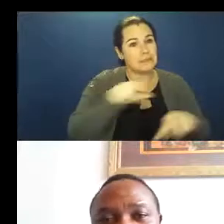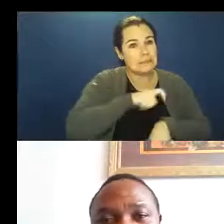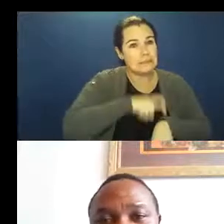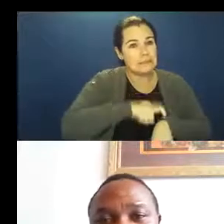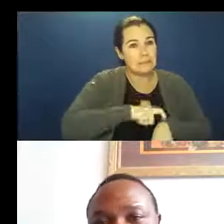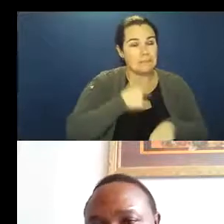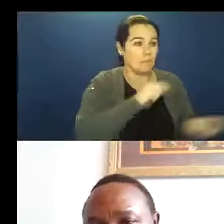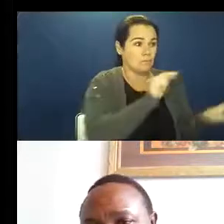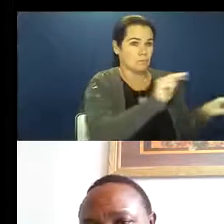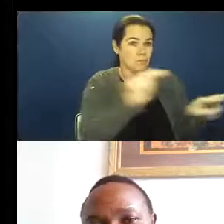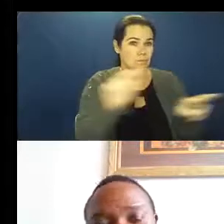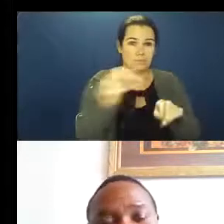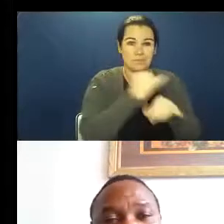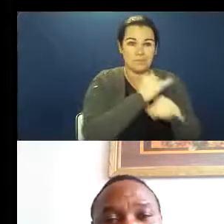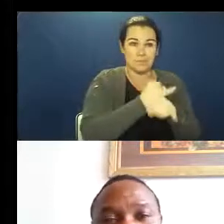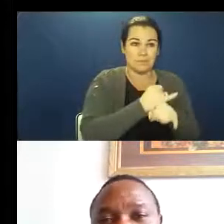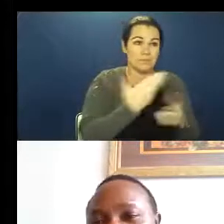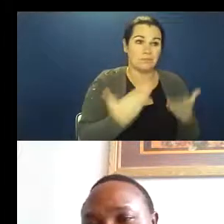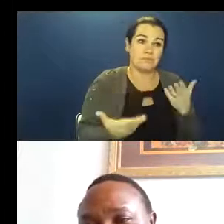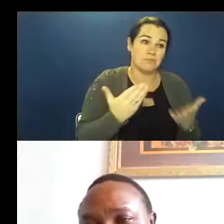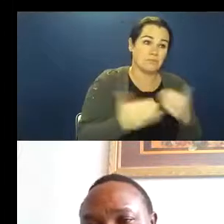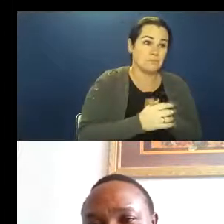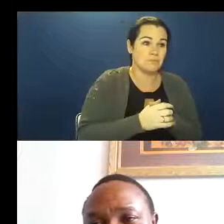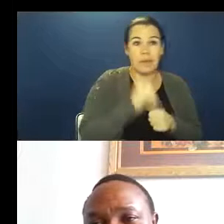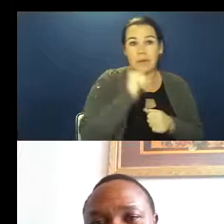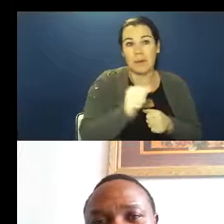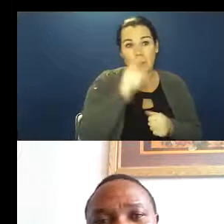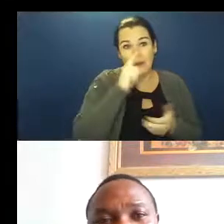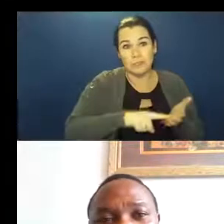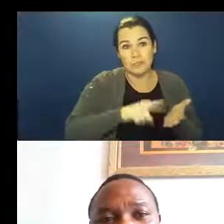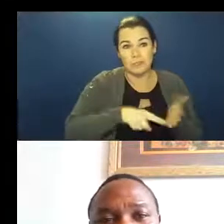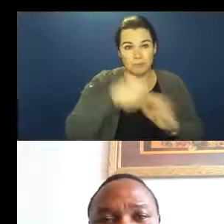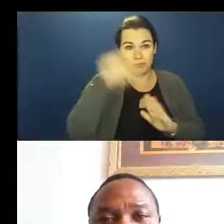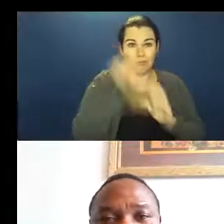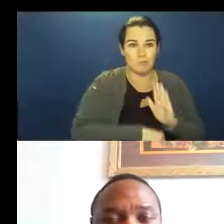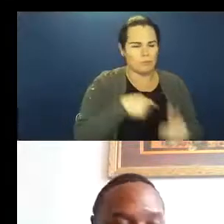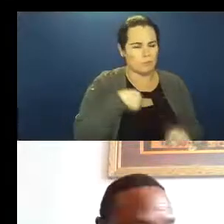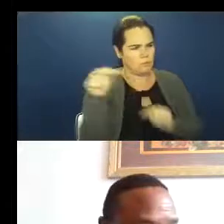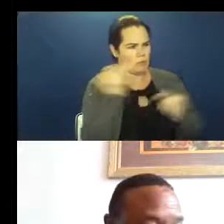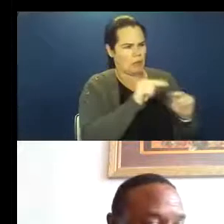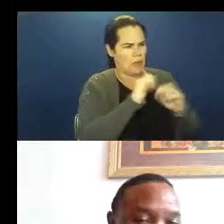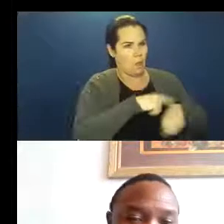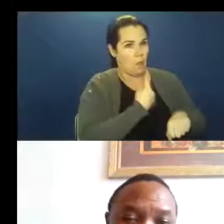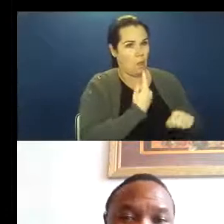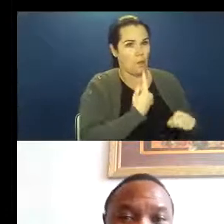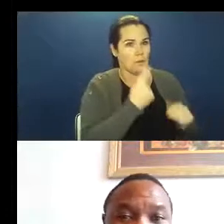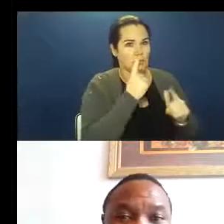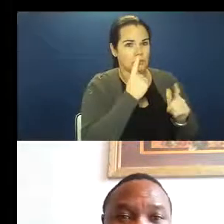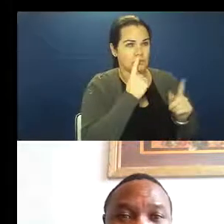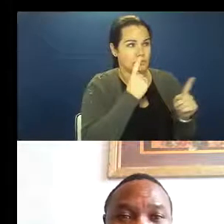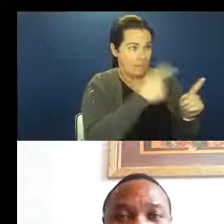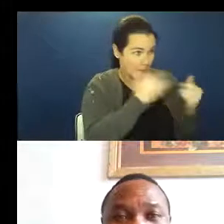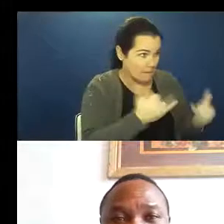institutions that really are research intensive, how long it took them to be where they are. And we hope that if